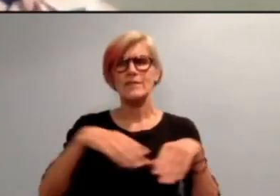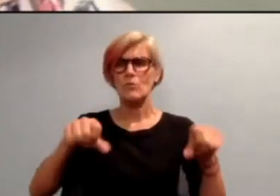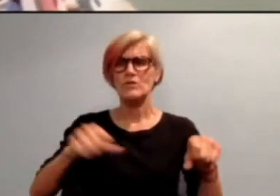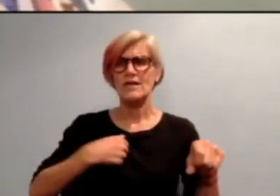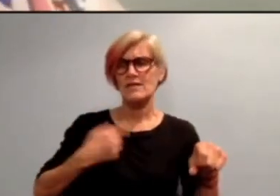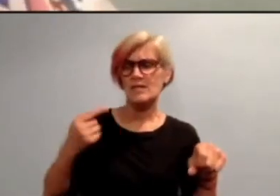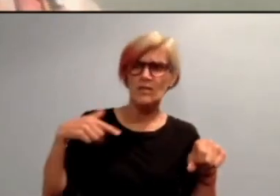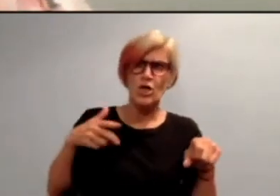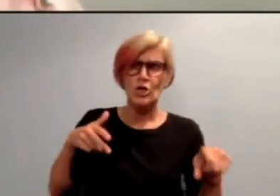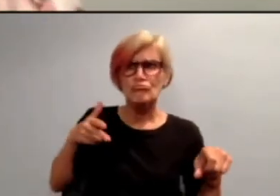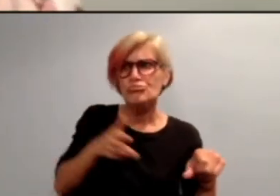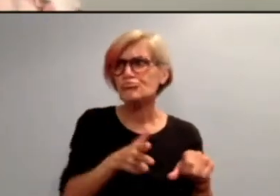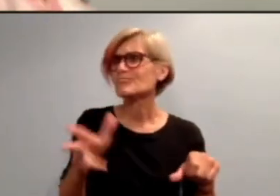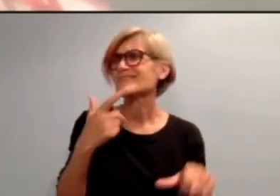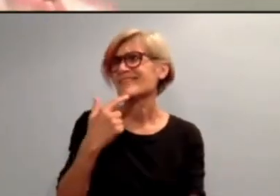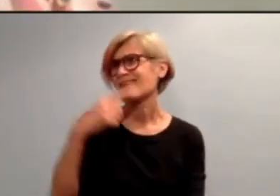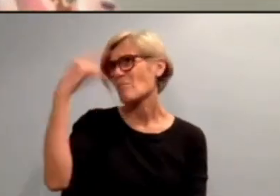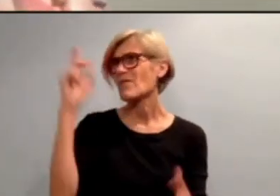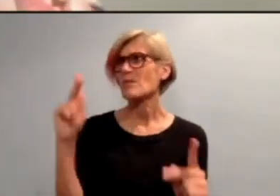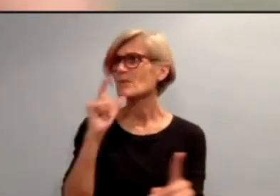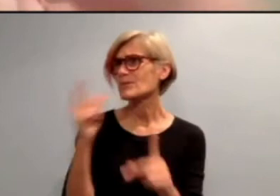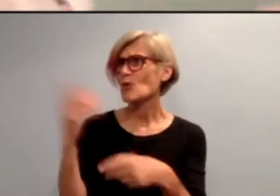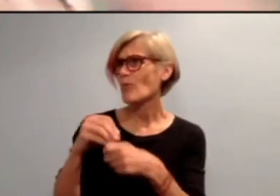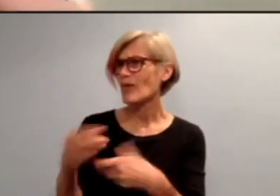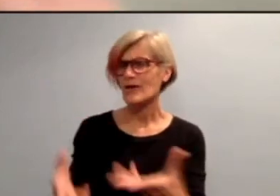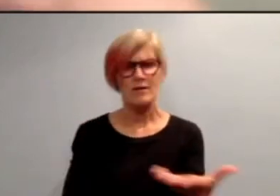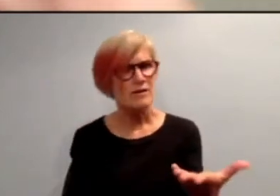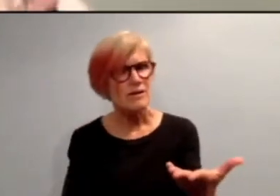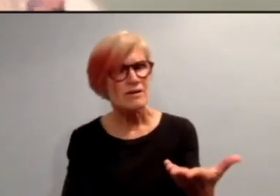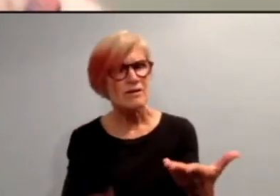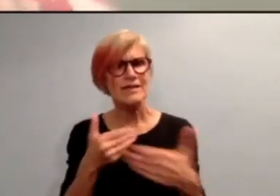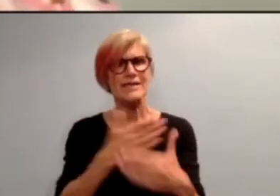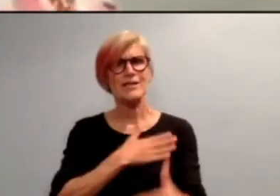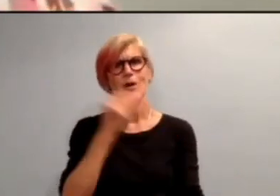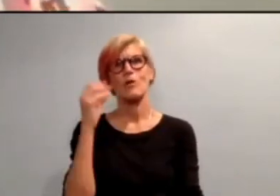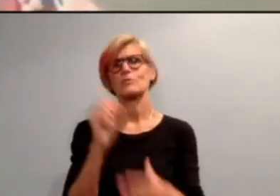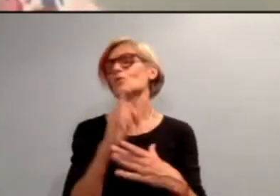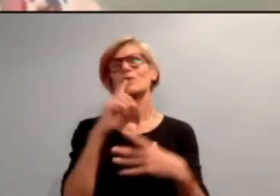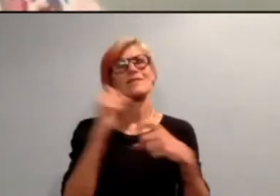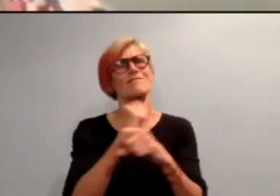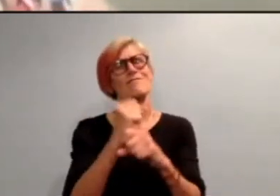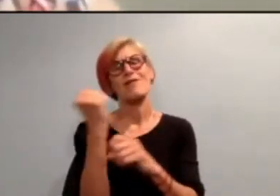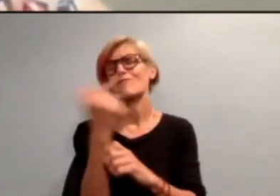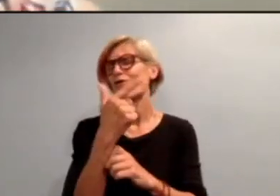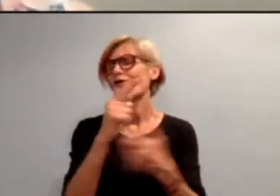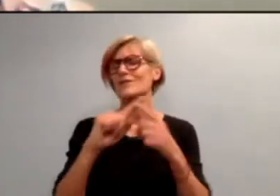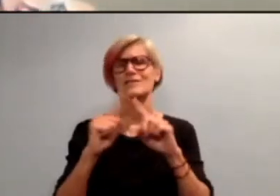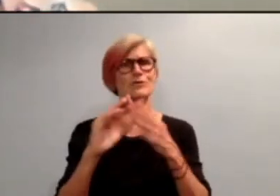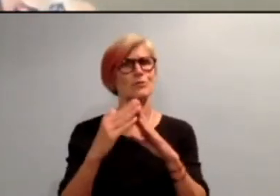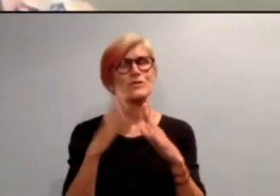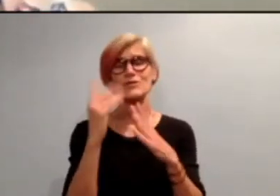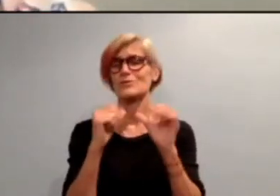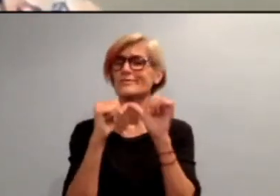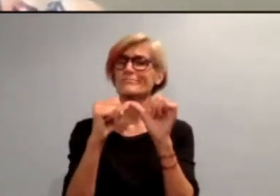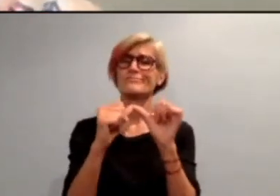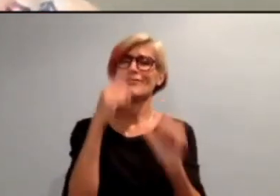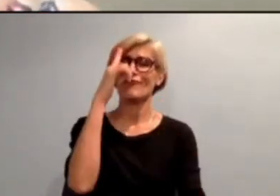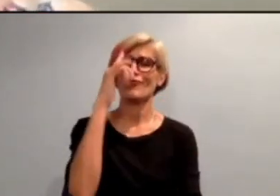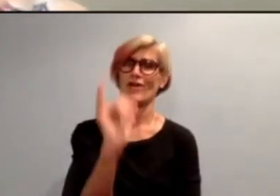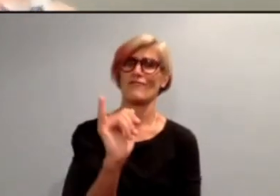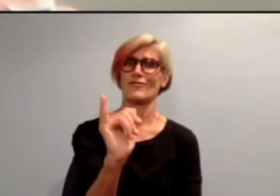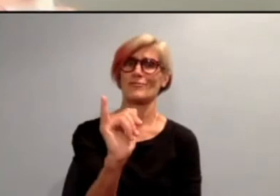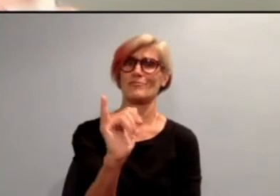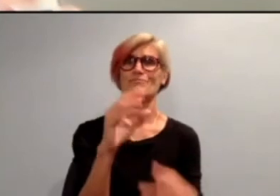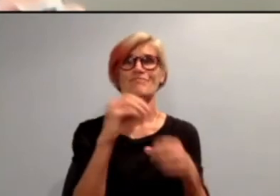equality for the Black community, the fight for equality for Latinx communities, for Middle Eastern communities, for AAPI communities is going to last forever. And in that fight, we have a